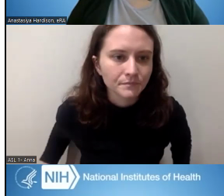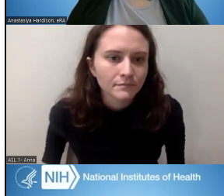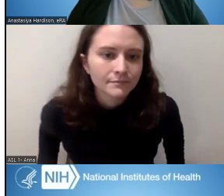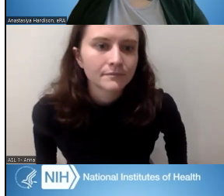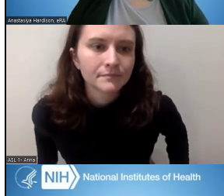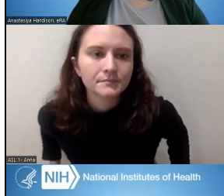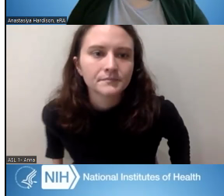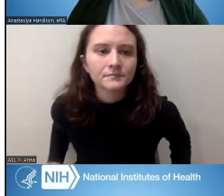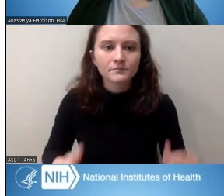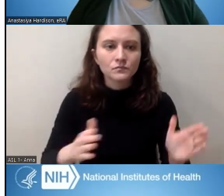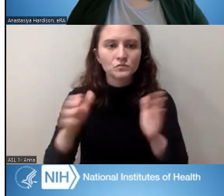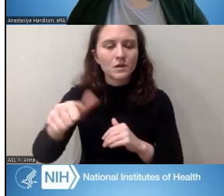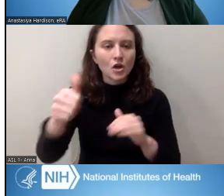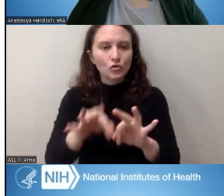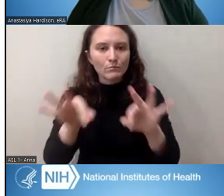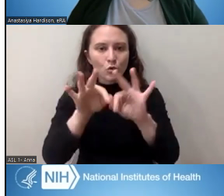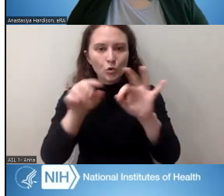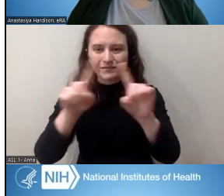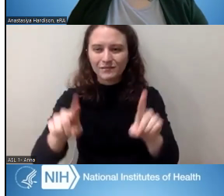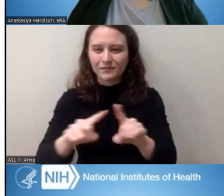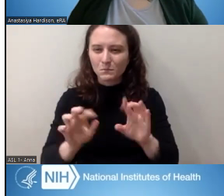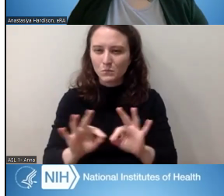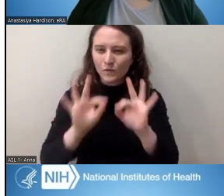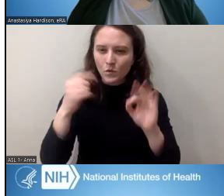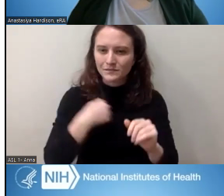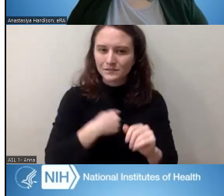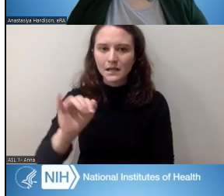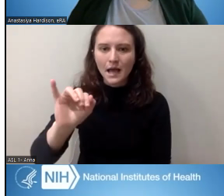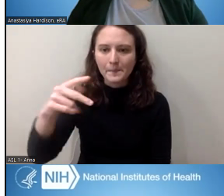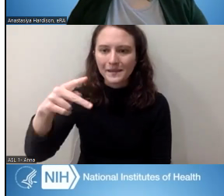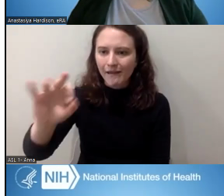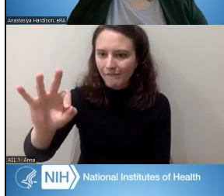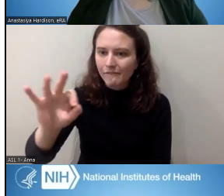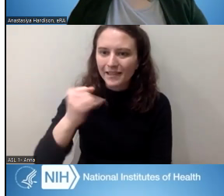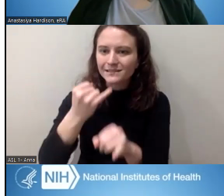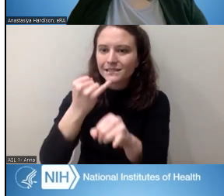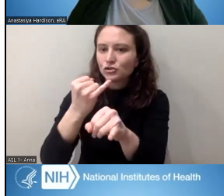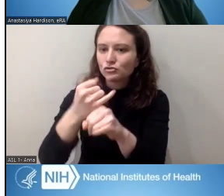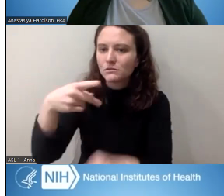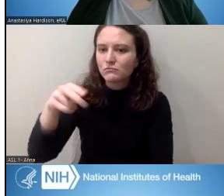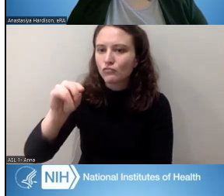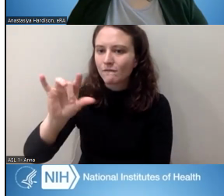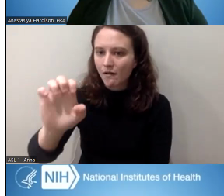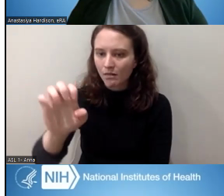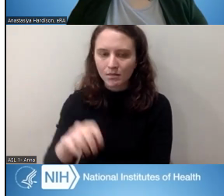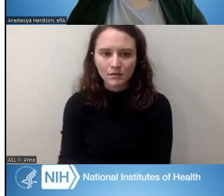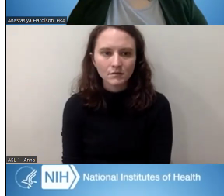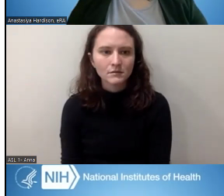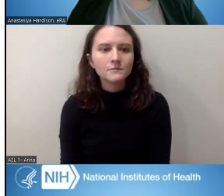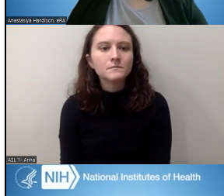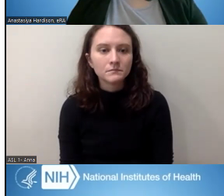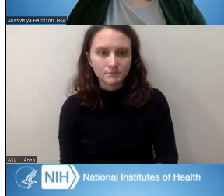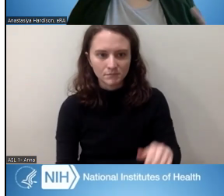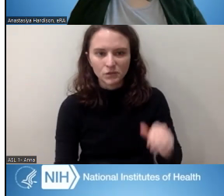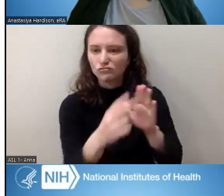The other important screen for us to be aware of is the institution profile, the IPF. This is the central repository